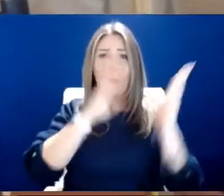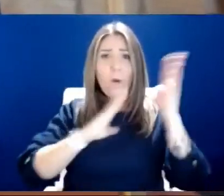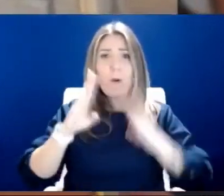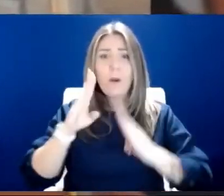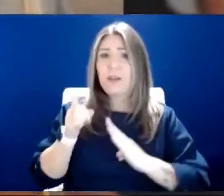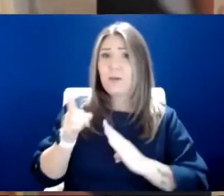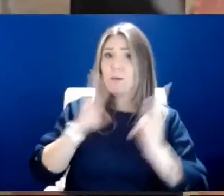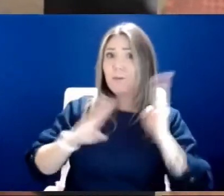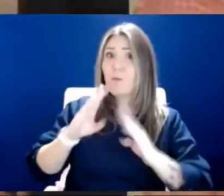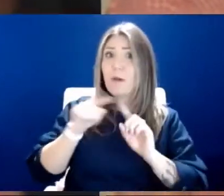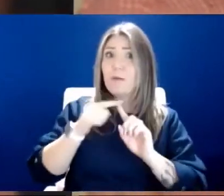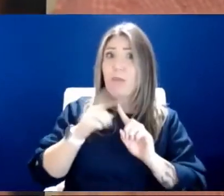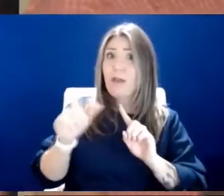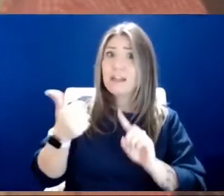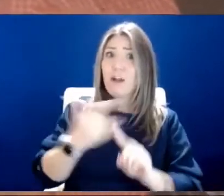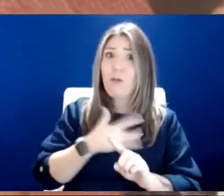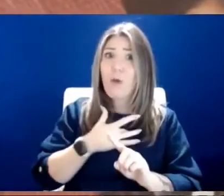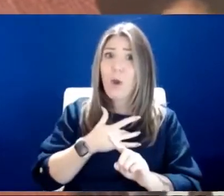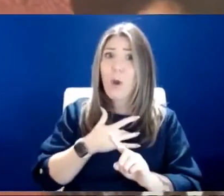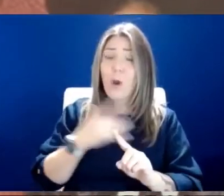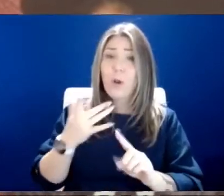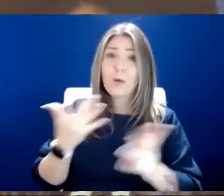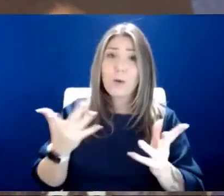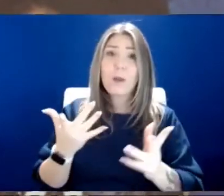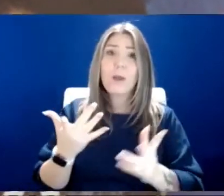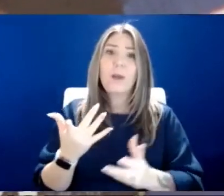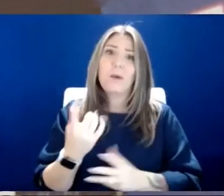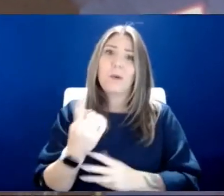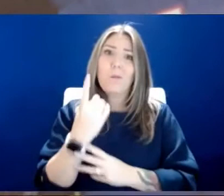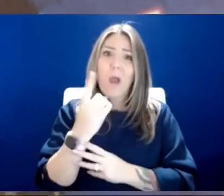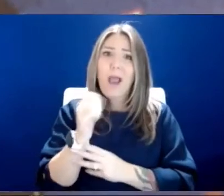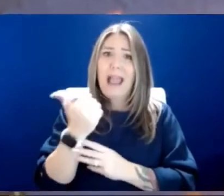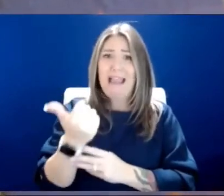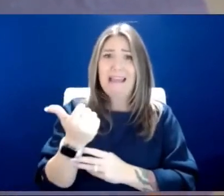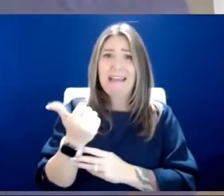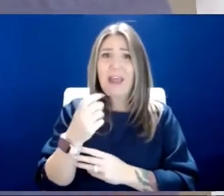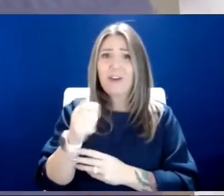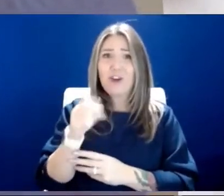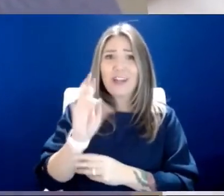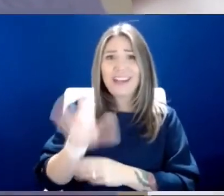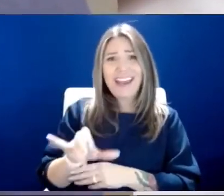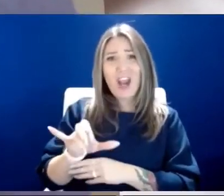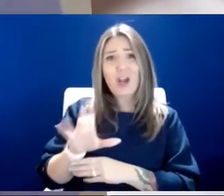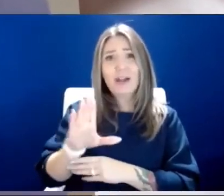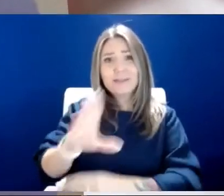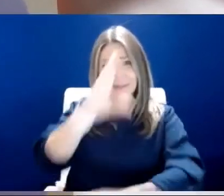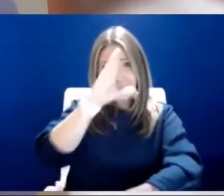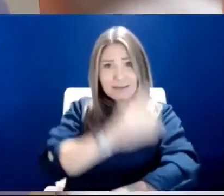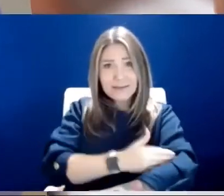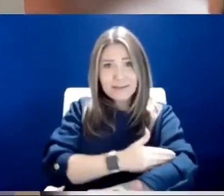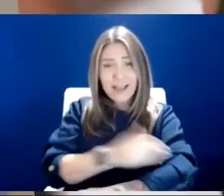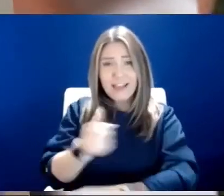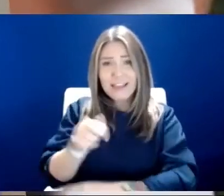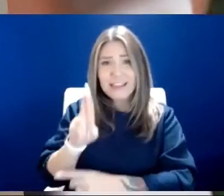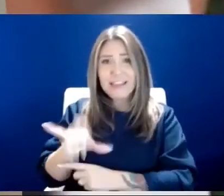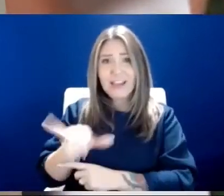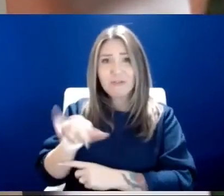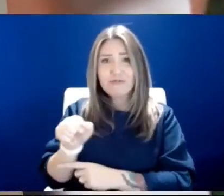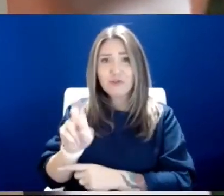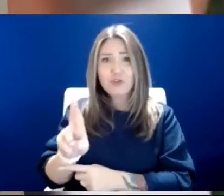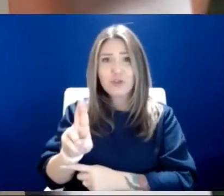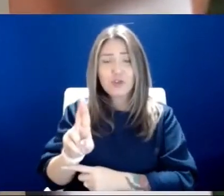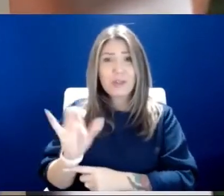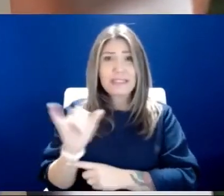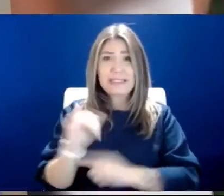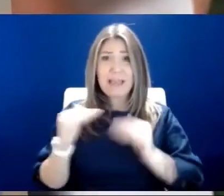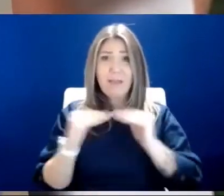another heart, the one beating inside another Gary Patillo. His son, Gary Jr., on the same floor,